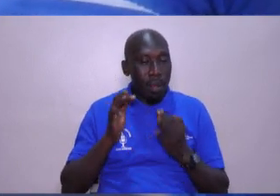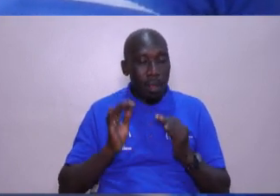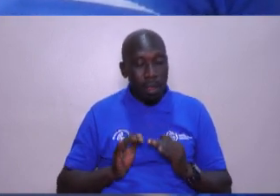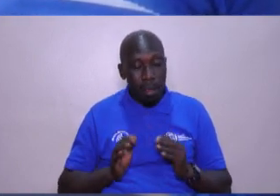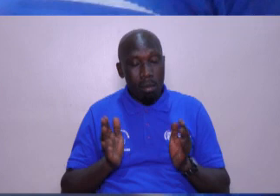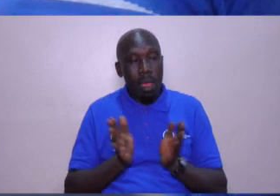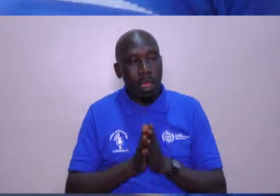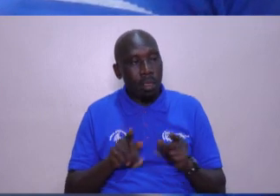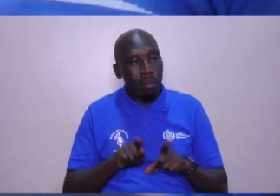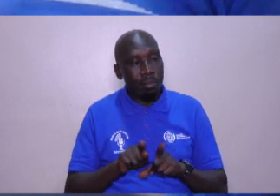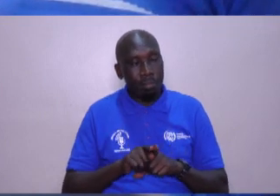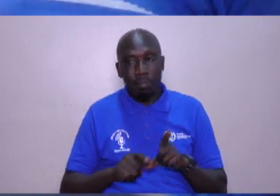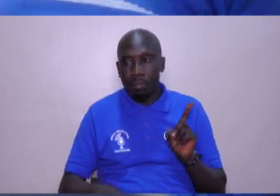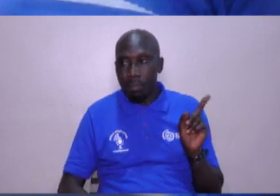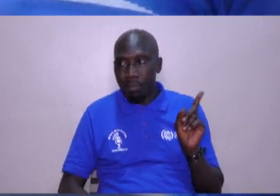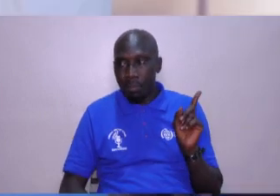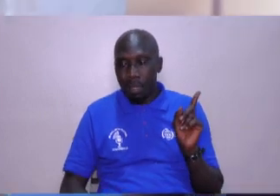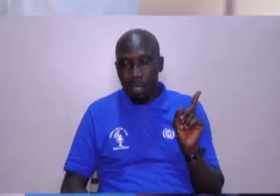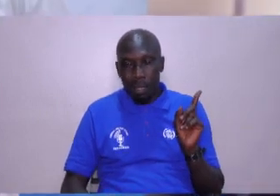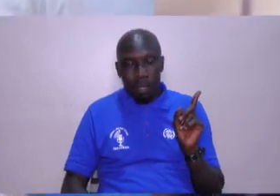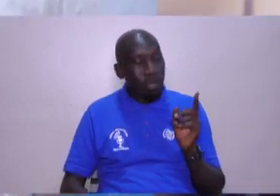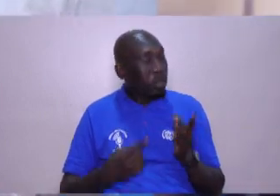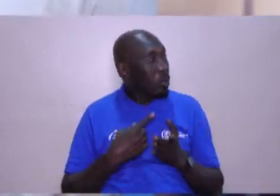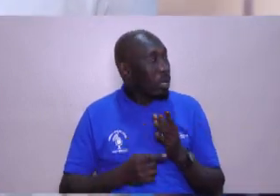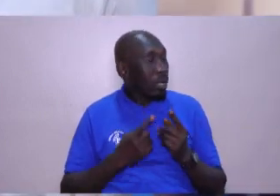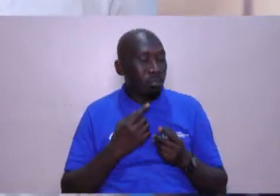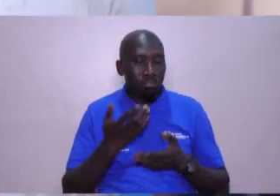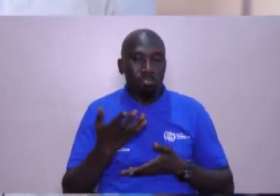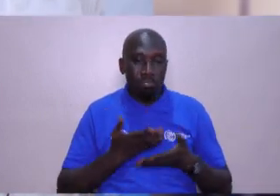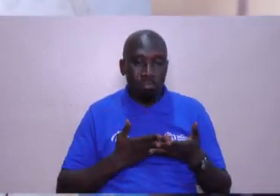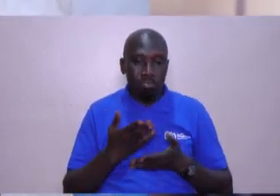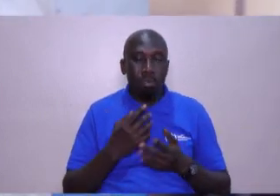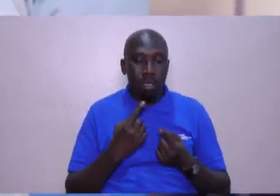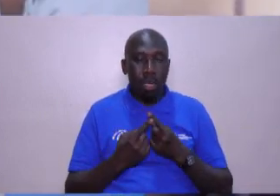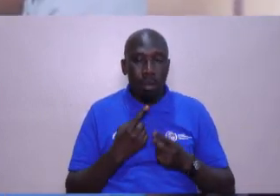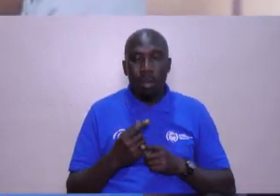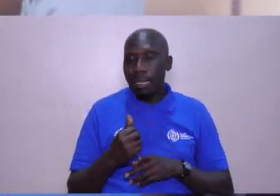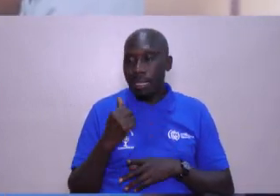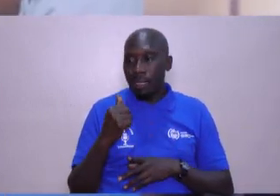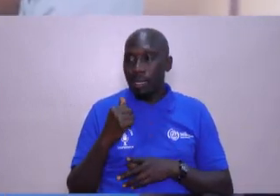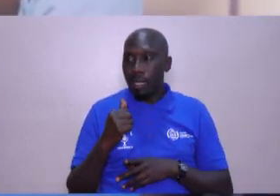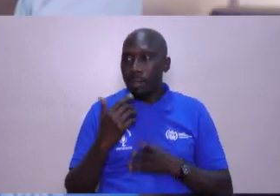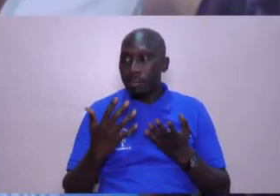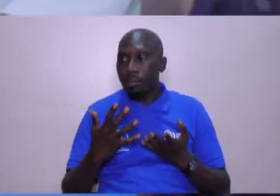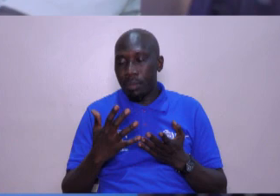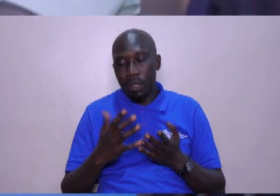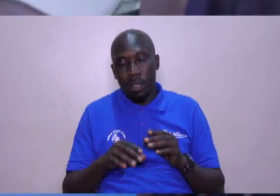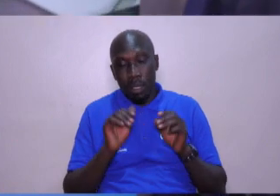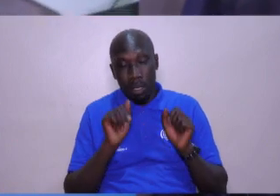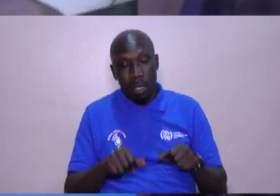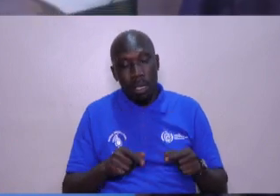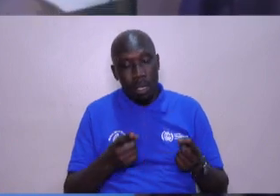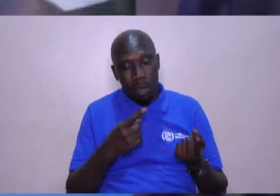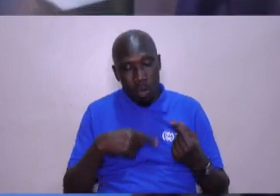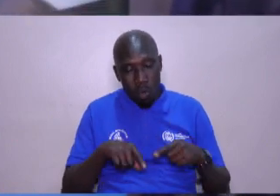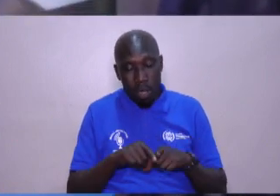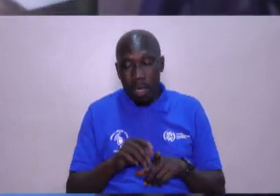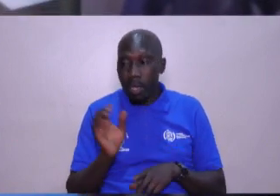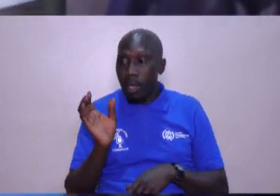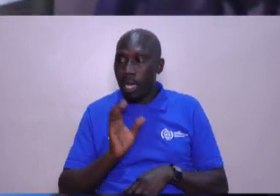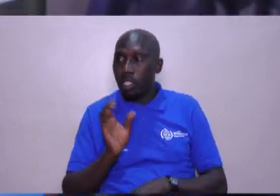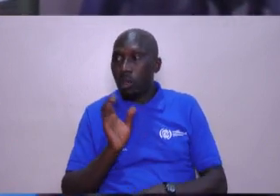And this is what I was talking about yesterday. Can we